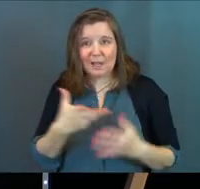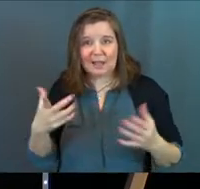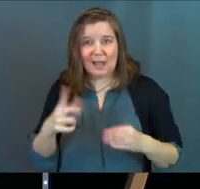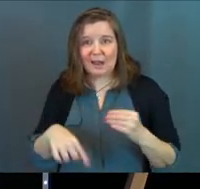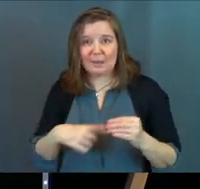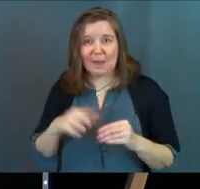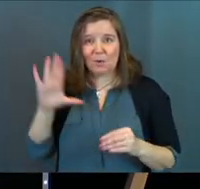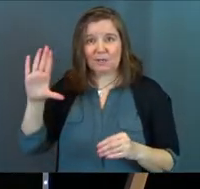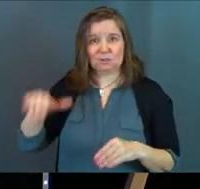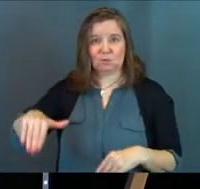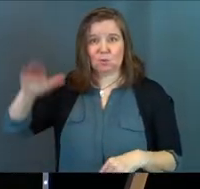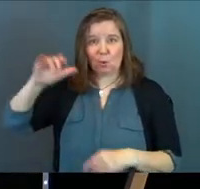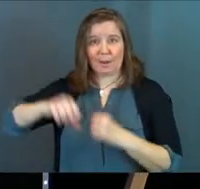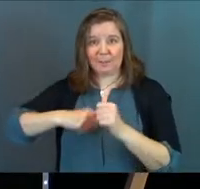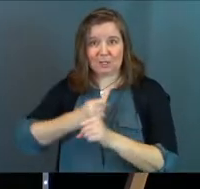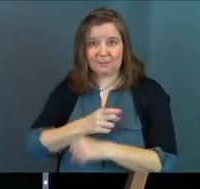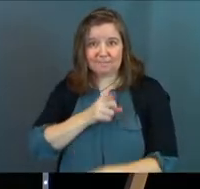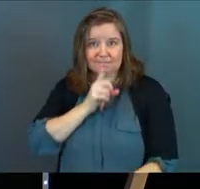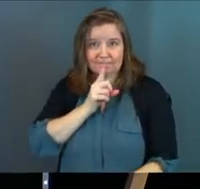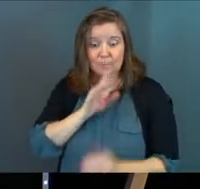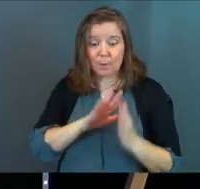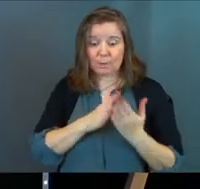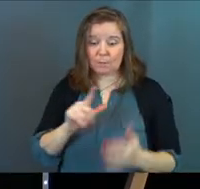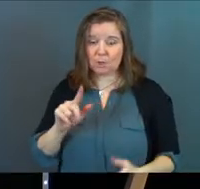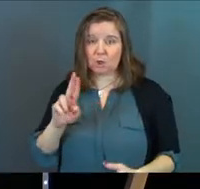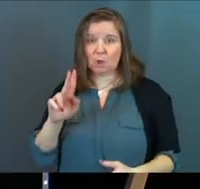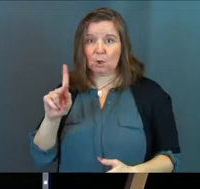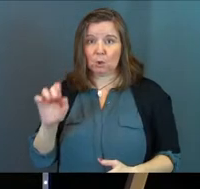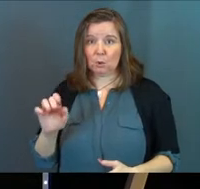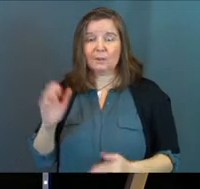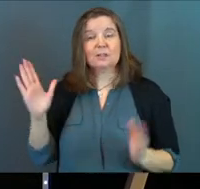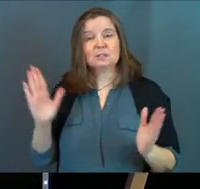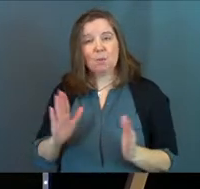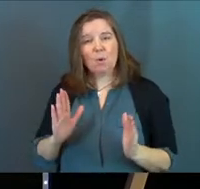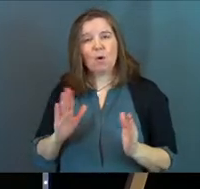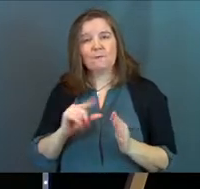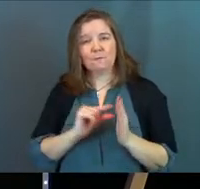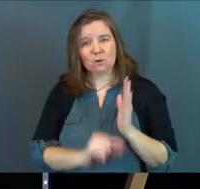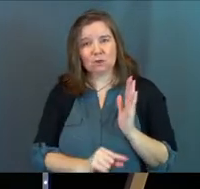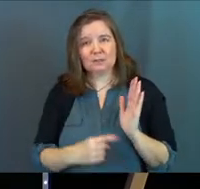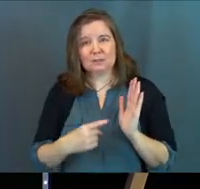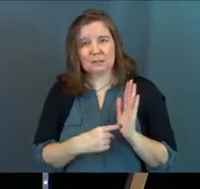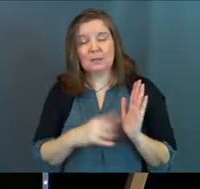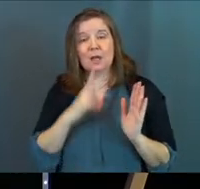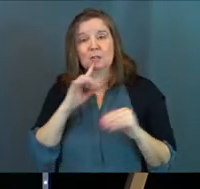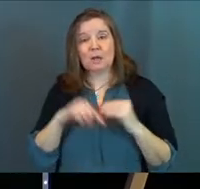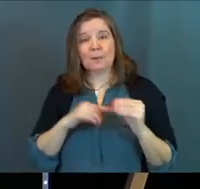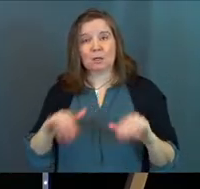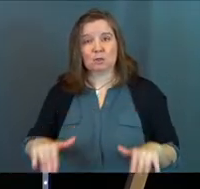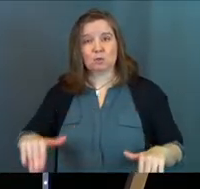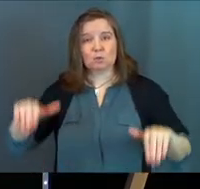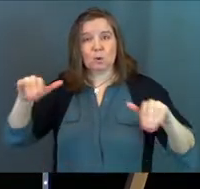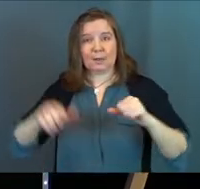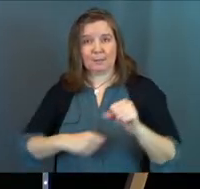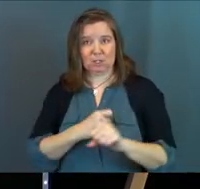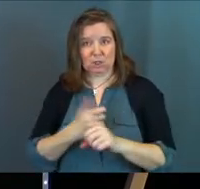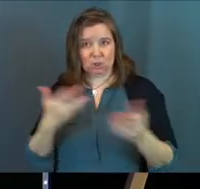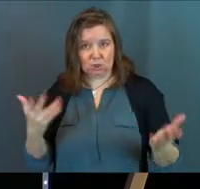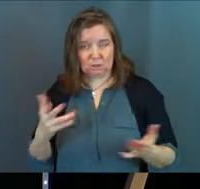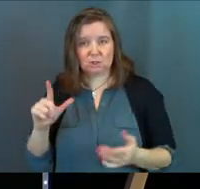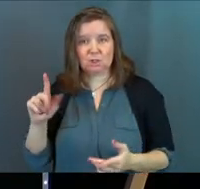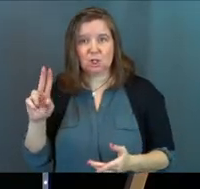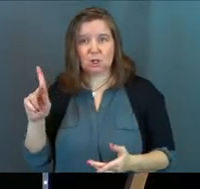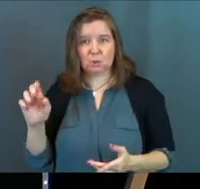lot about his growing up years. But in the book of Luke, there's a small verse that talks about his growing up years. And here it is.